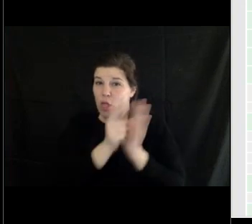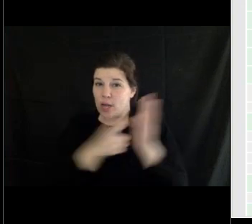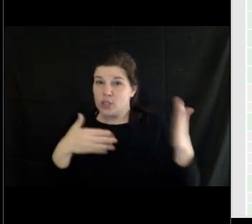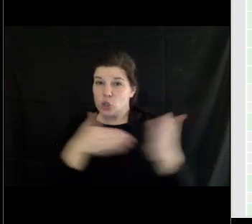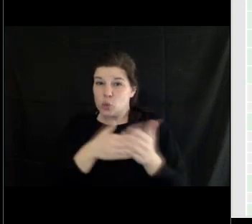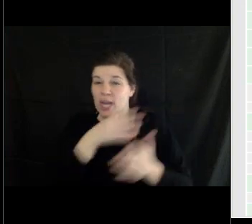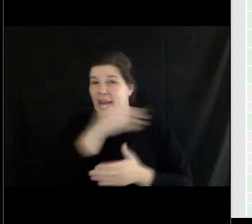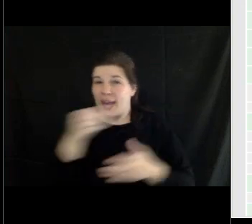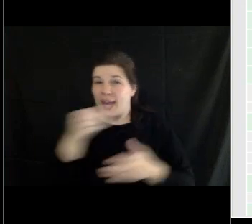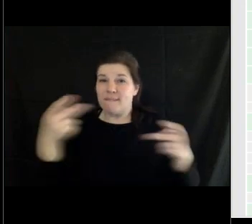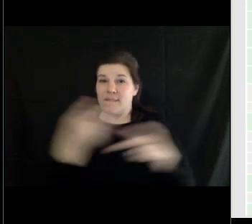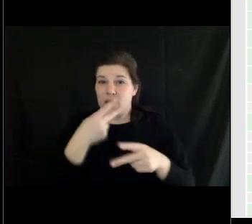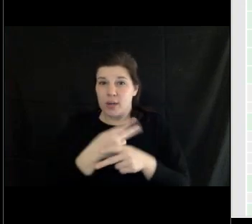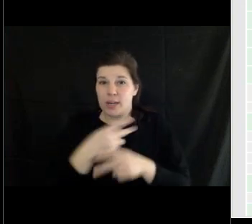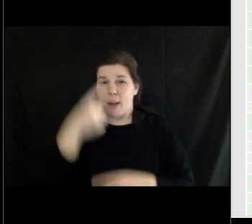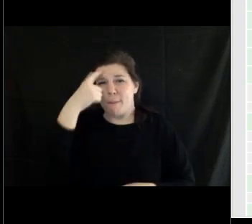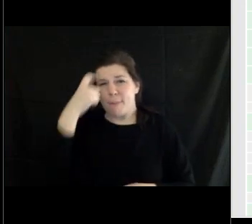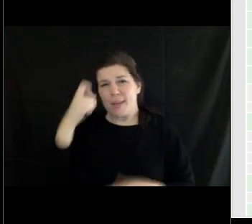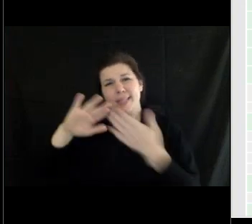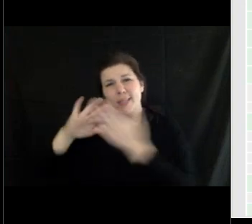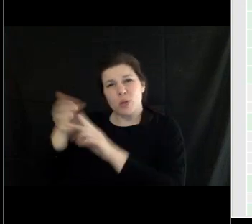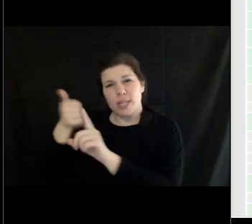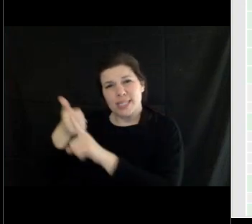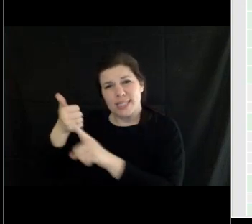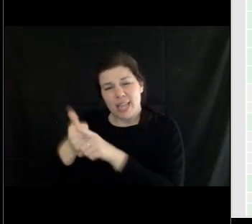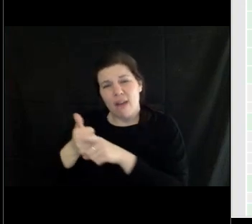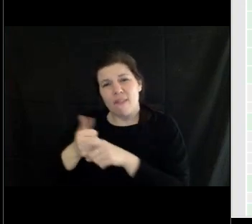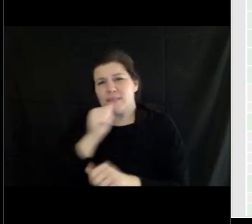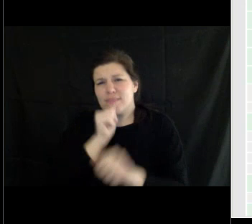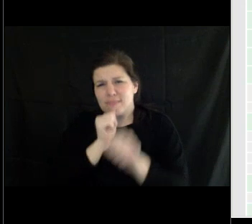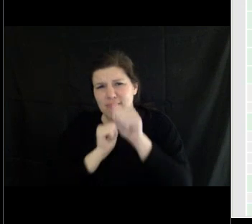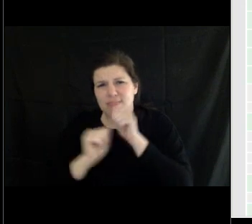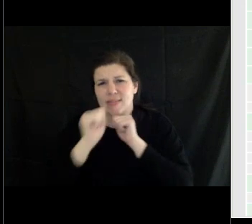is dealing with pain and suffering.